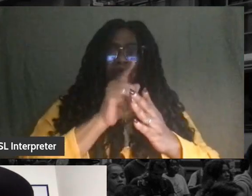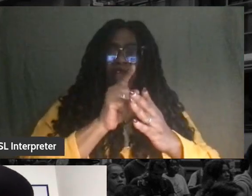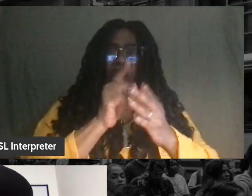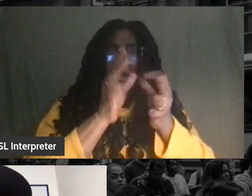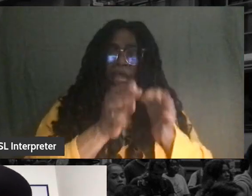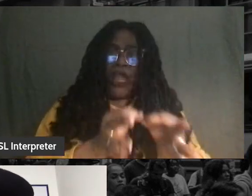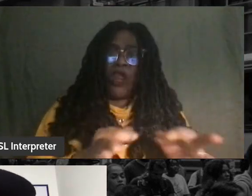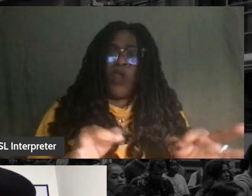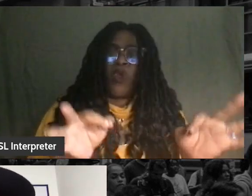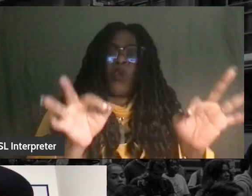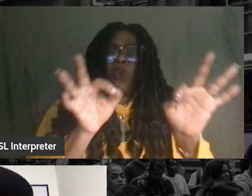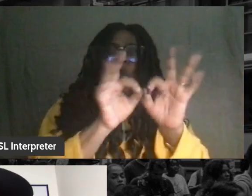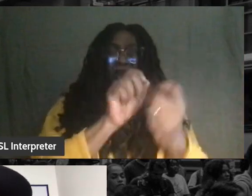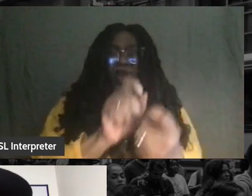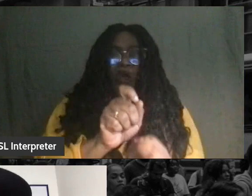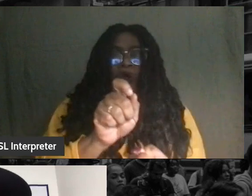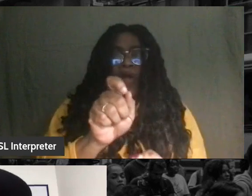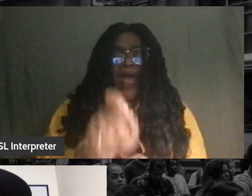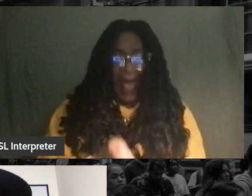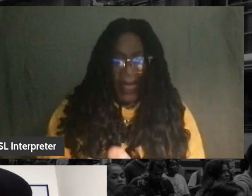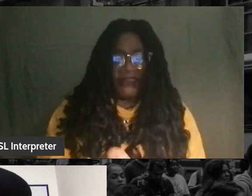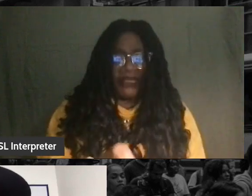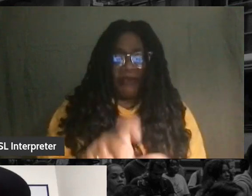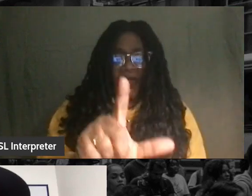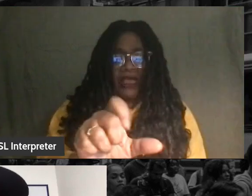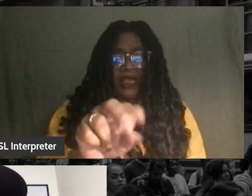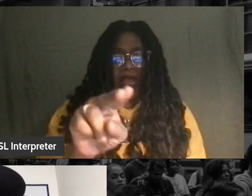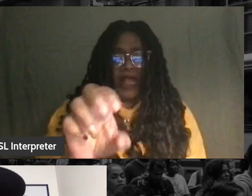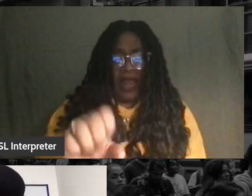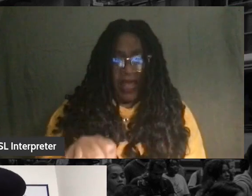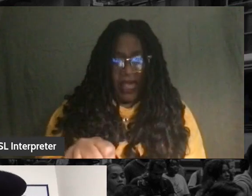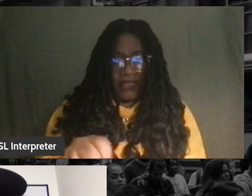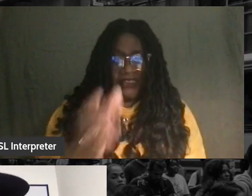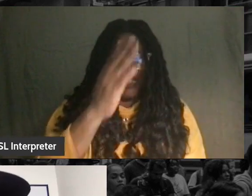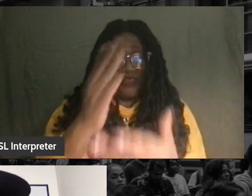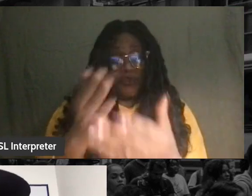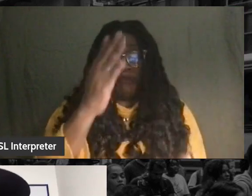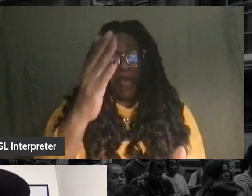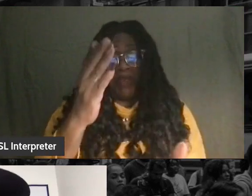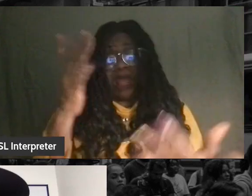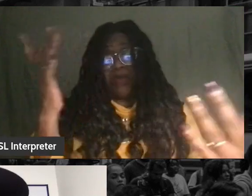it will add another layer and dimension to your work that you might never have considered.